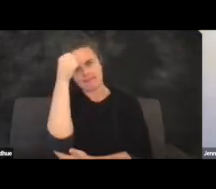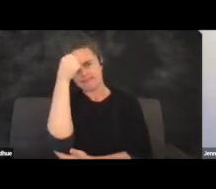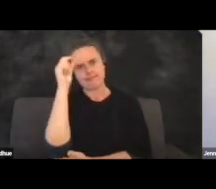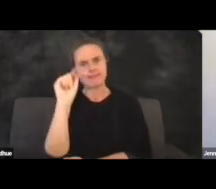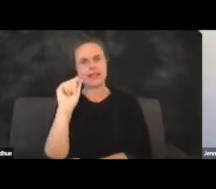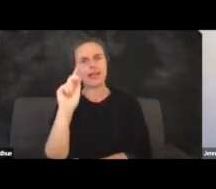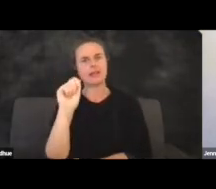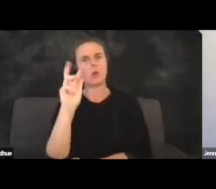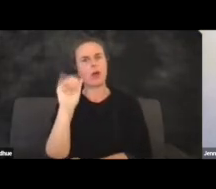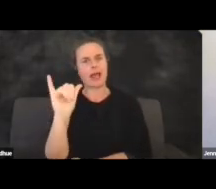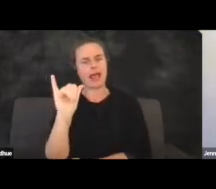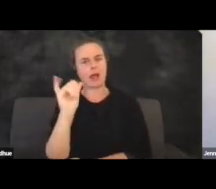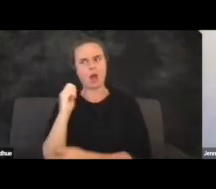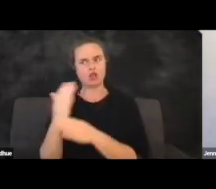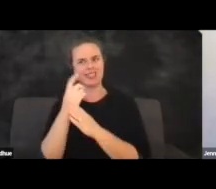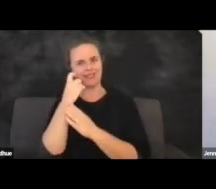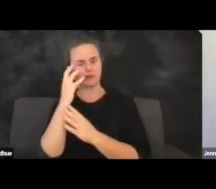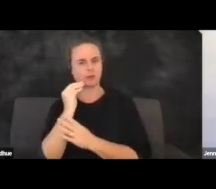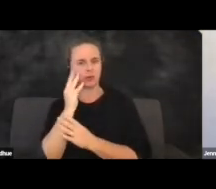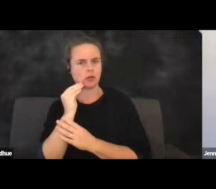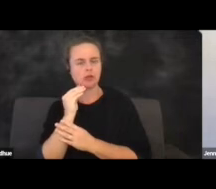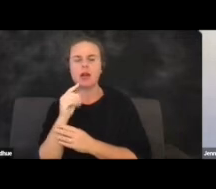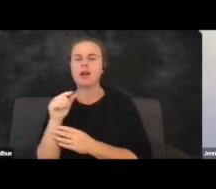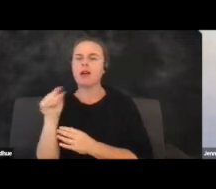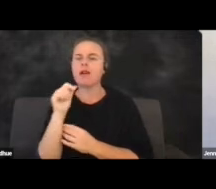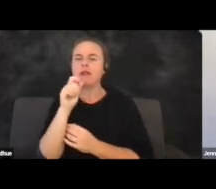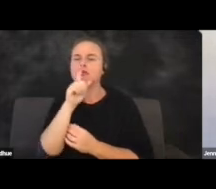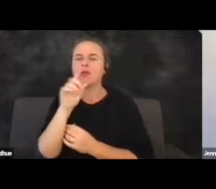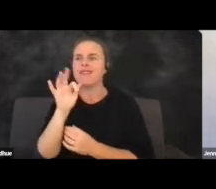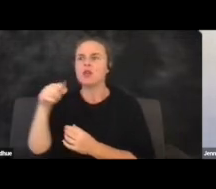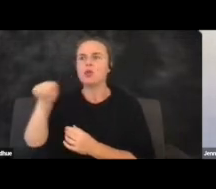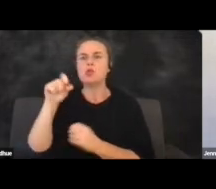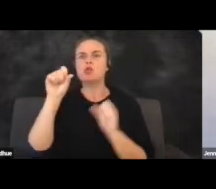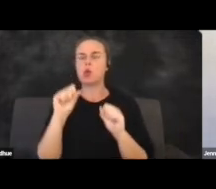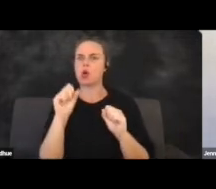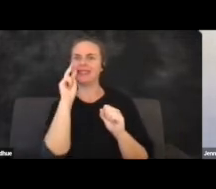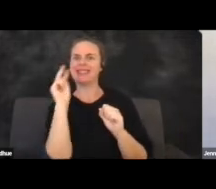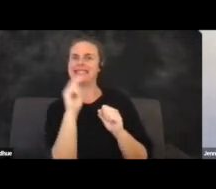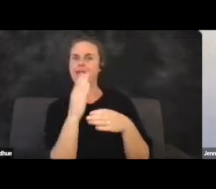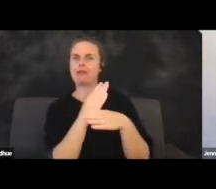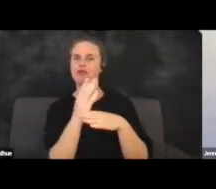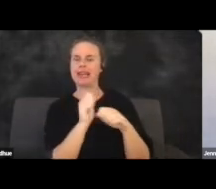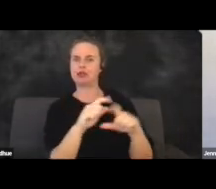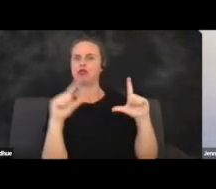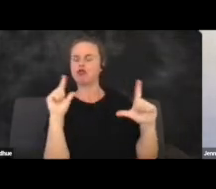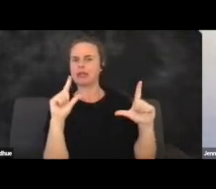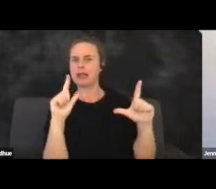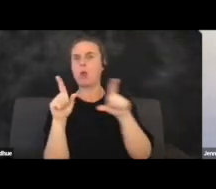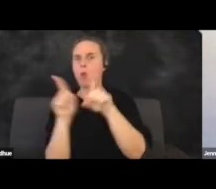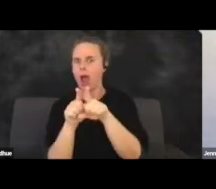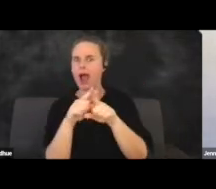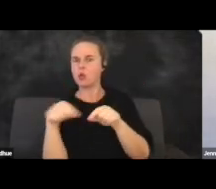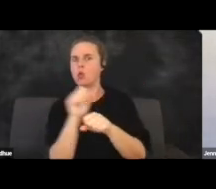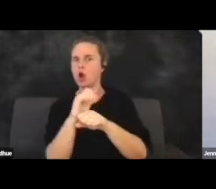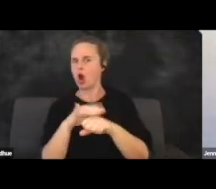I don't know how many of you were able to see the shared screen while you were working on the whiteboard. Could I see a show of virtual hands to just see how many people